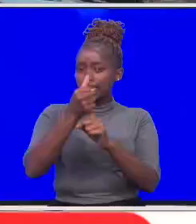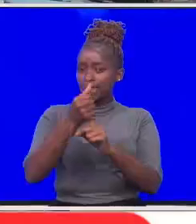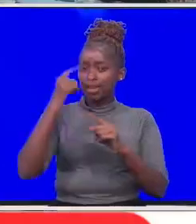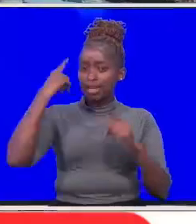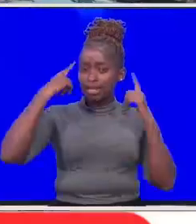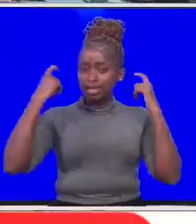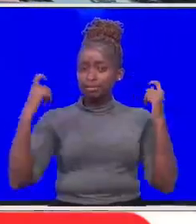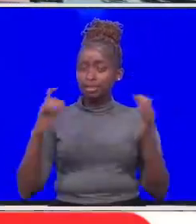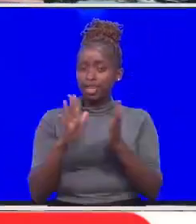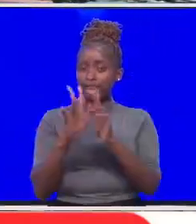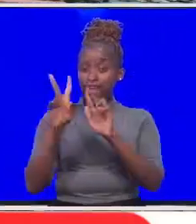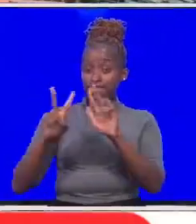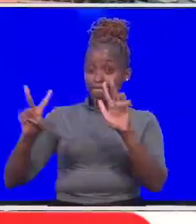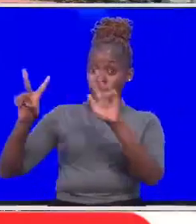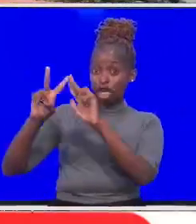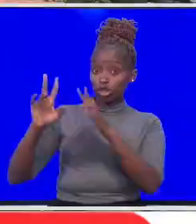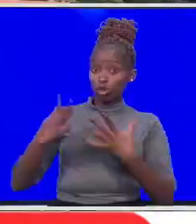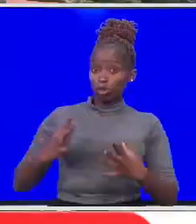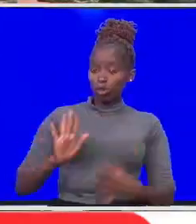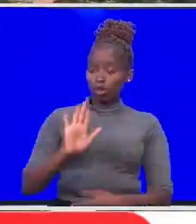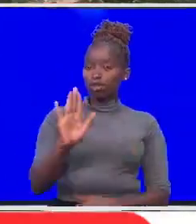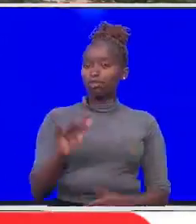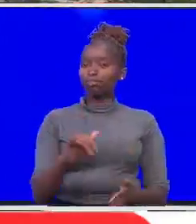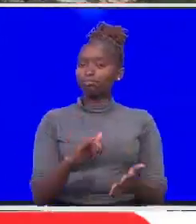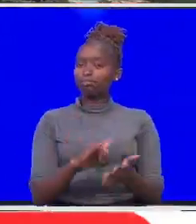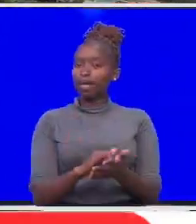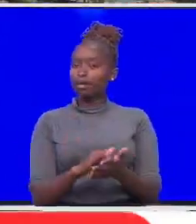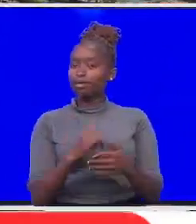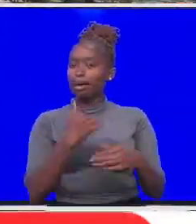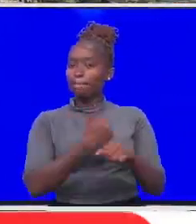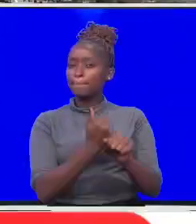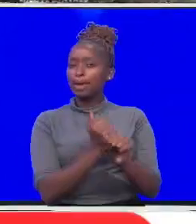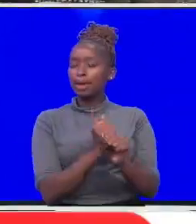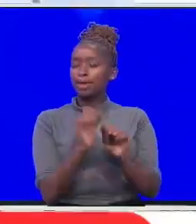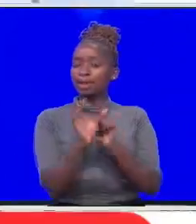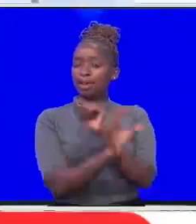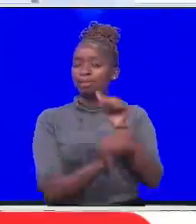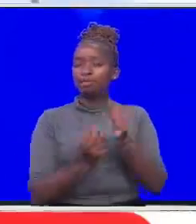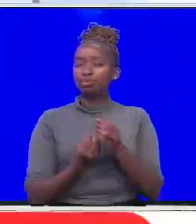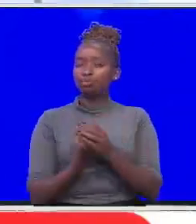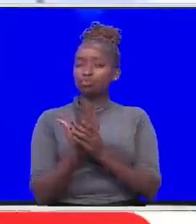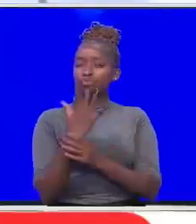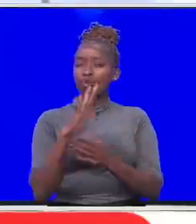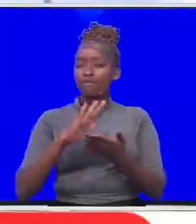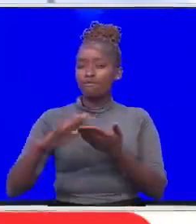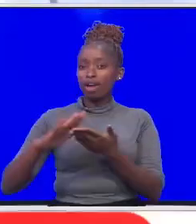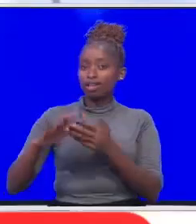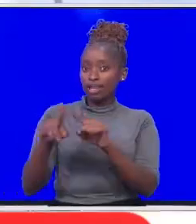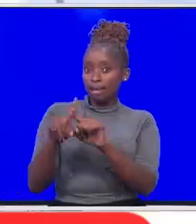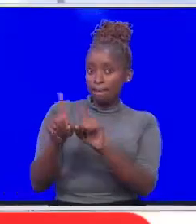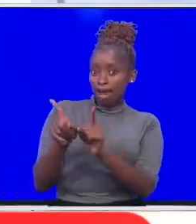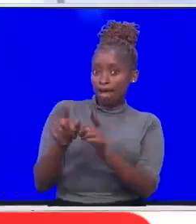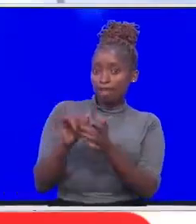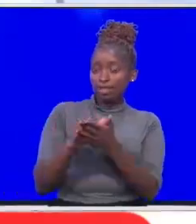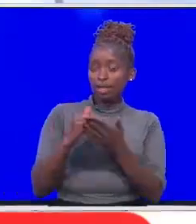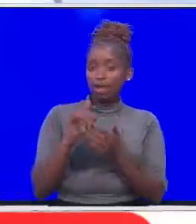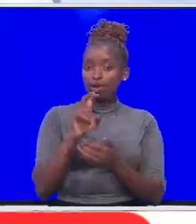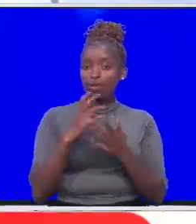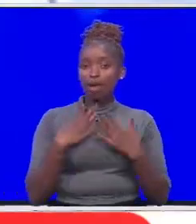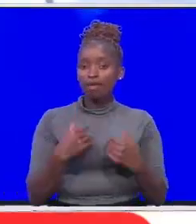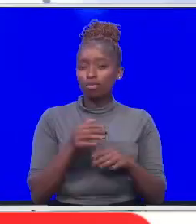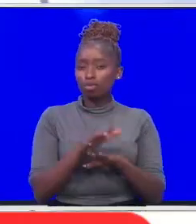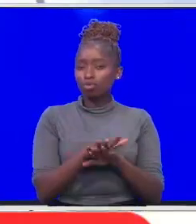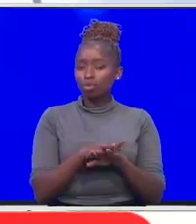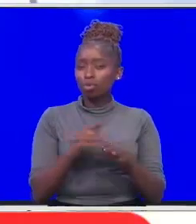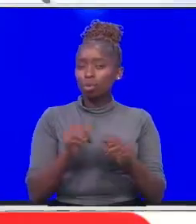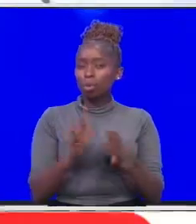people. This is seen as one of the efforts that has helped the continent grow very fast. However, its fast growth seems to be watered down by the rapid growth